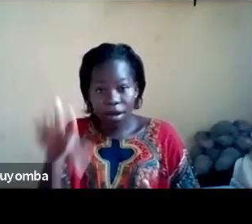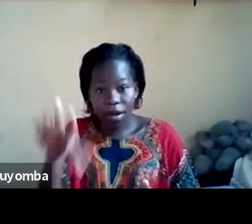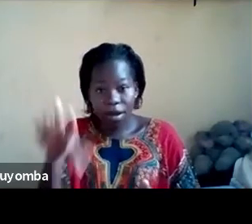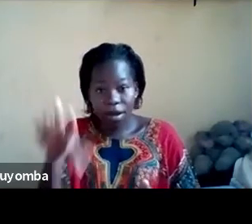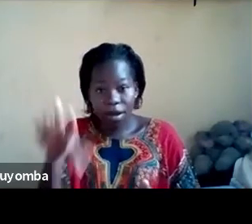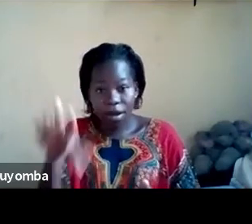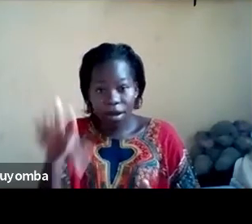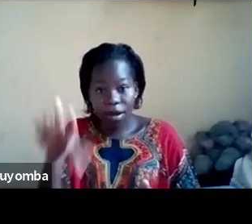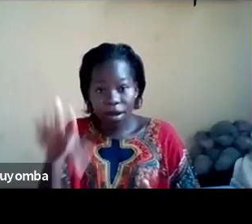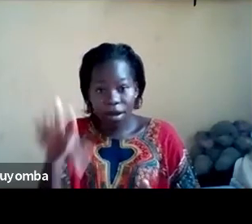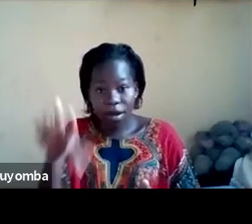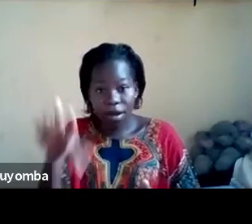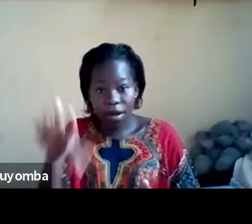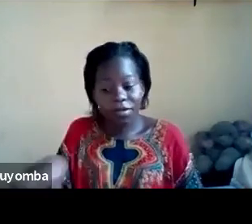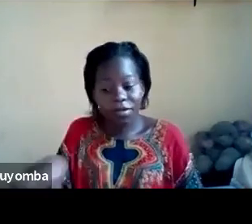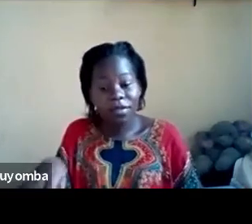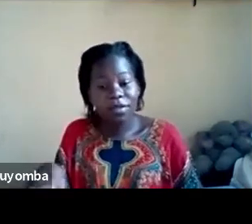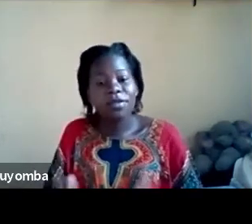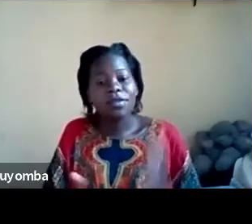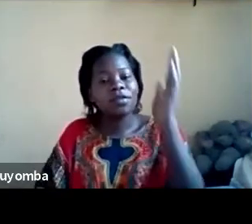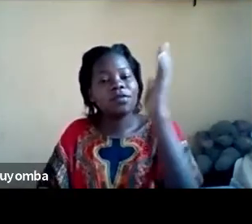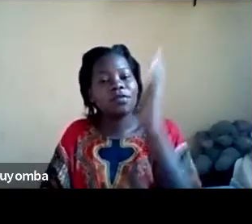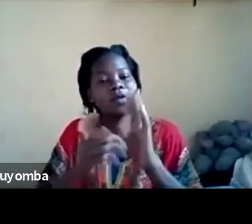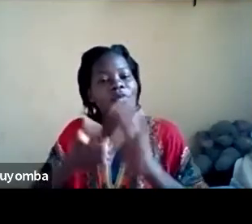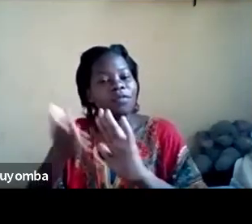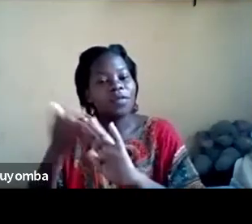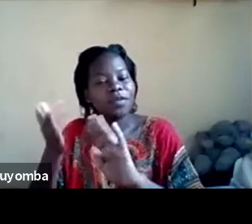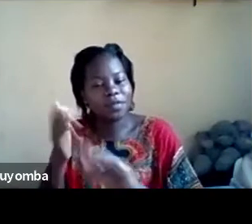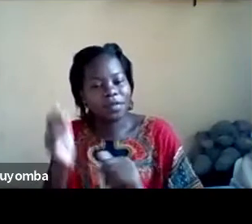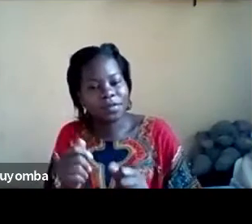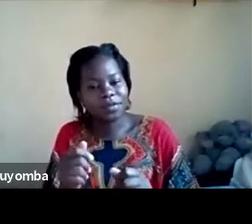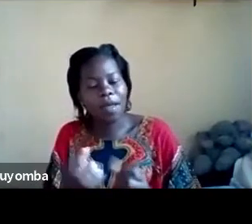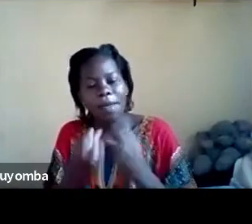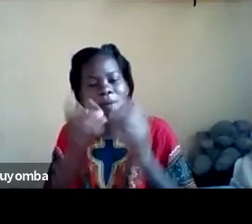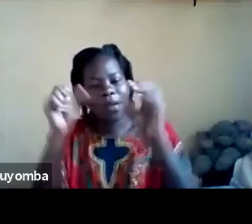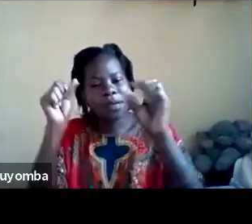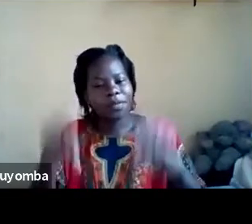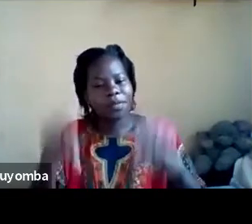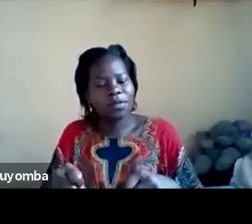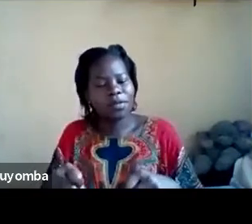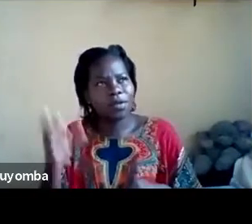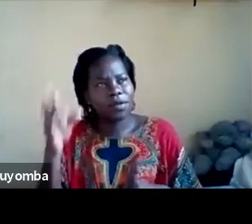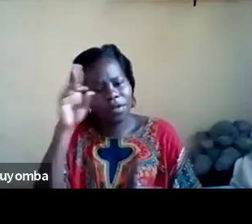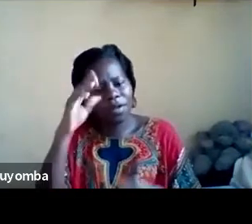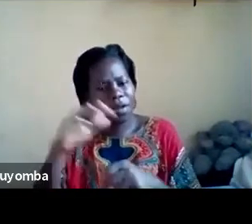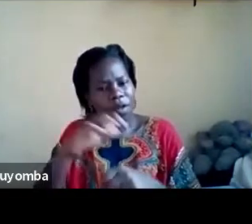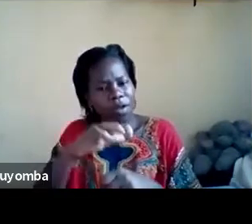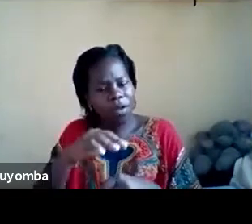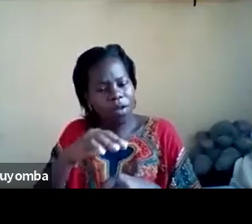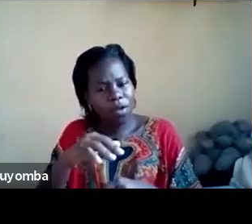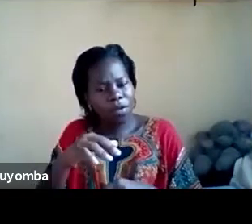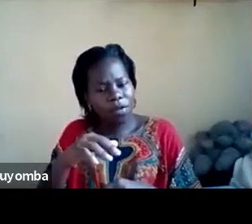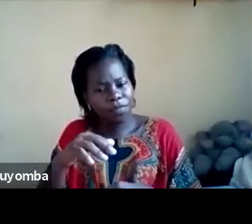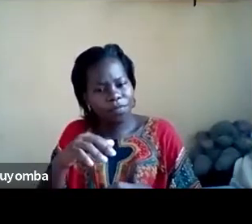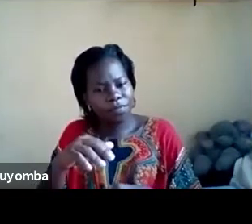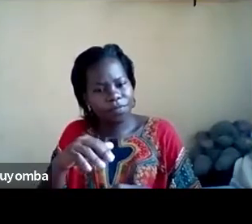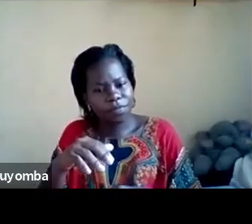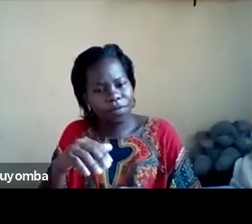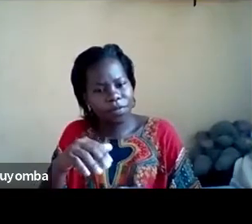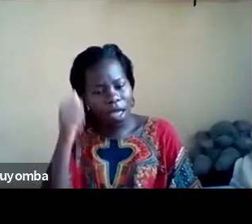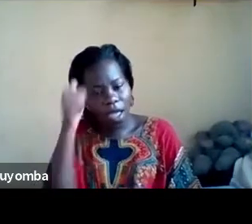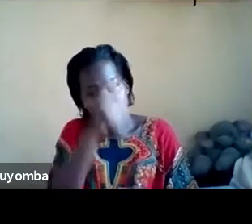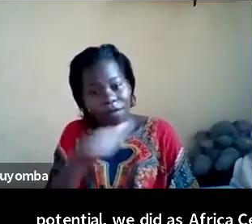city is, and the huge potential. We did, as Africa Center for Energy and Mineral Study,